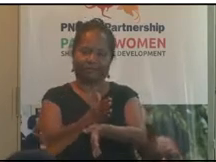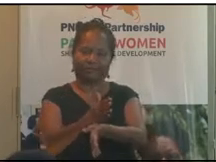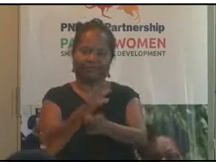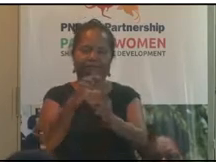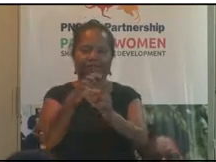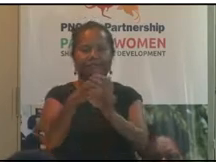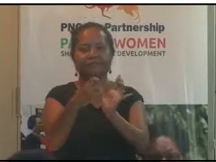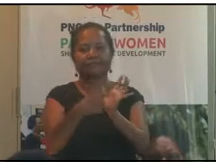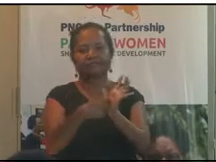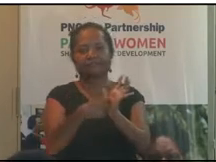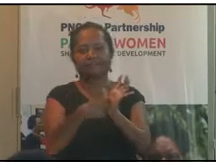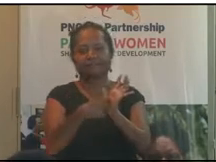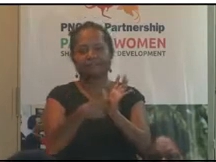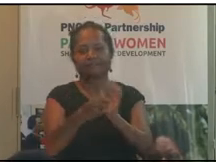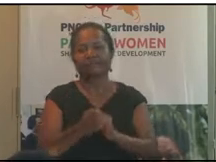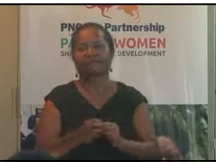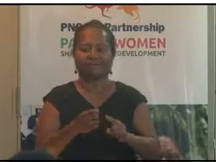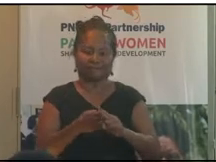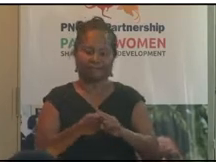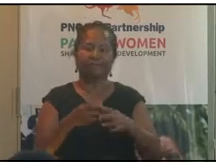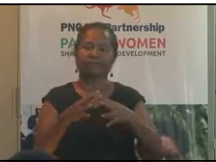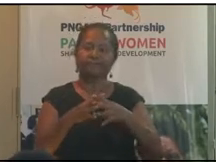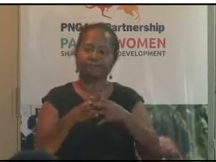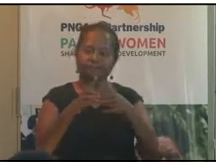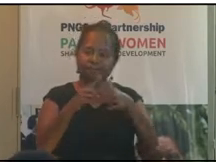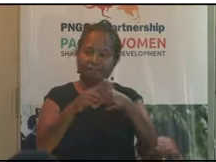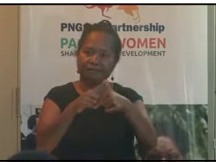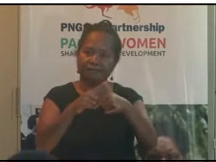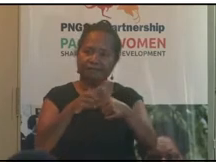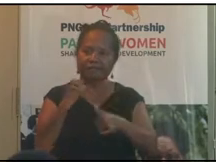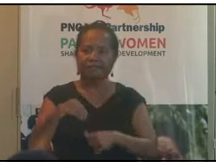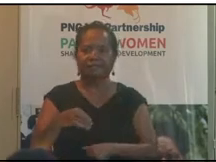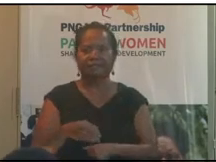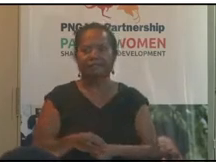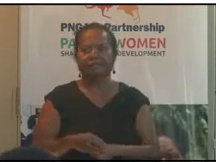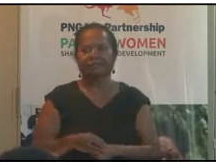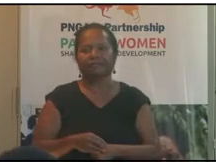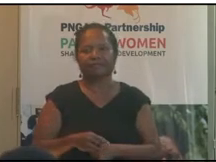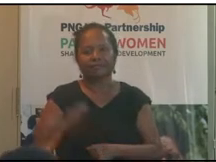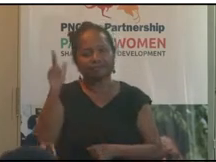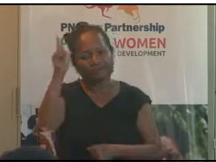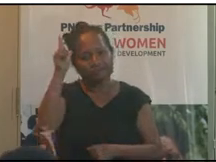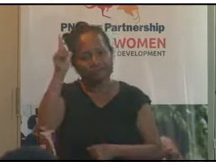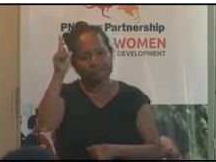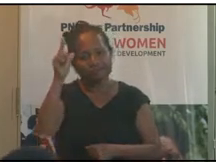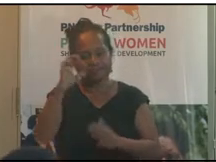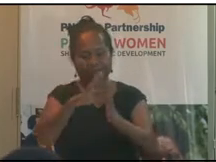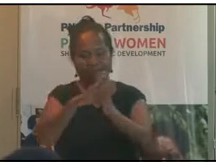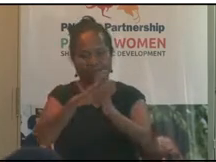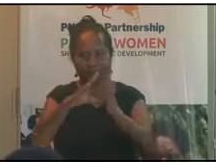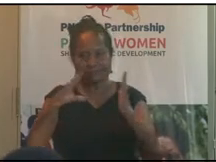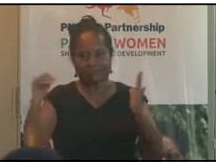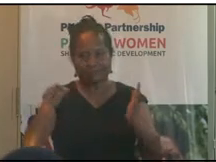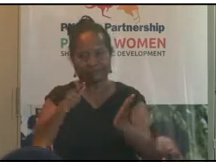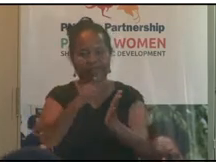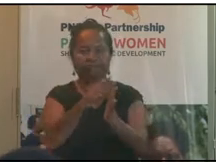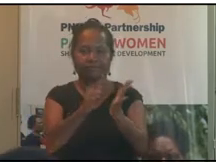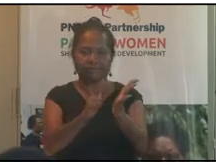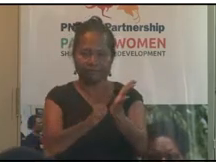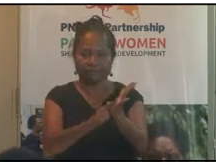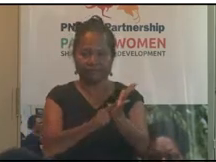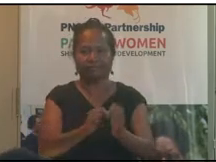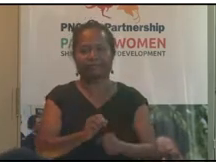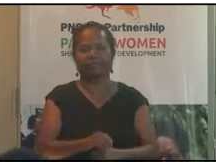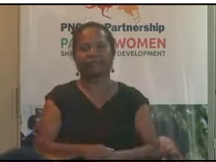Kwa formerly held the posts of Secretary and Chief Executive Officer of the Papua New Guinea Constitutional and Law Reform